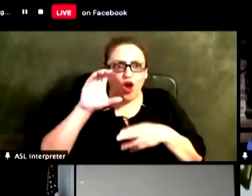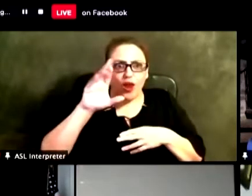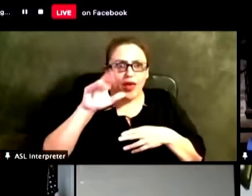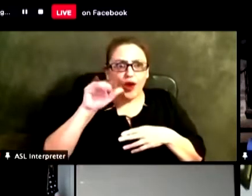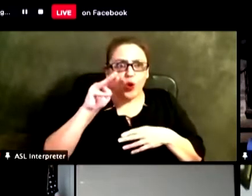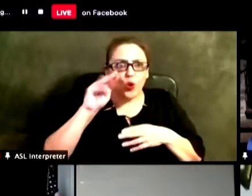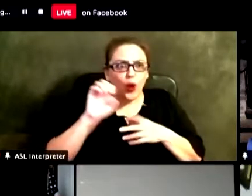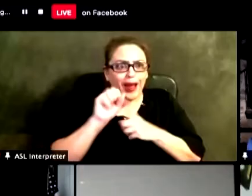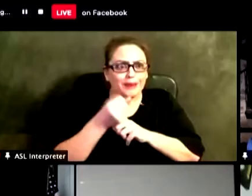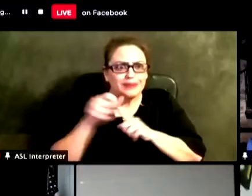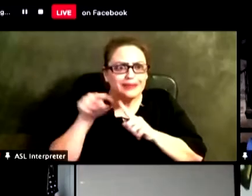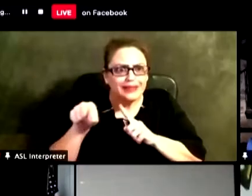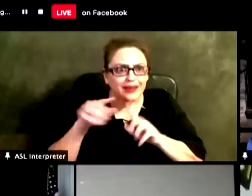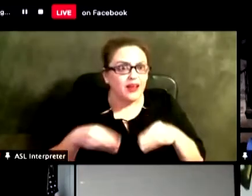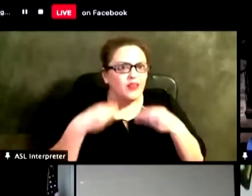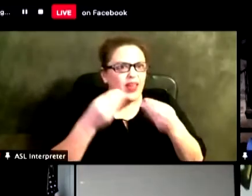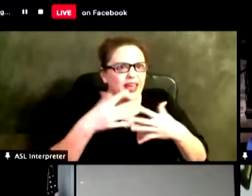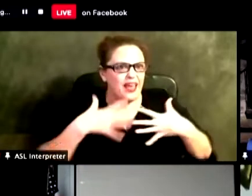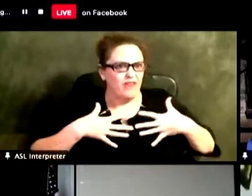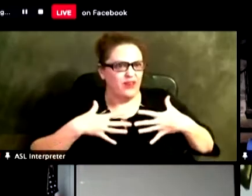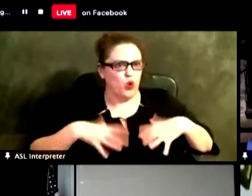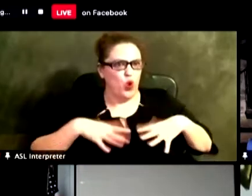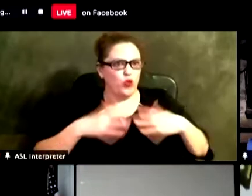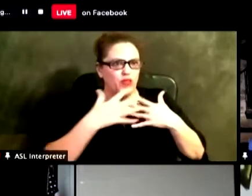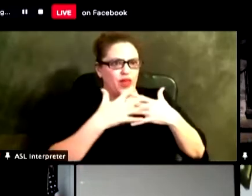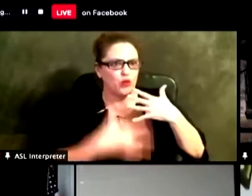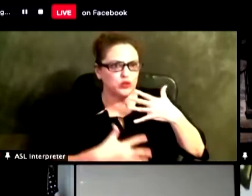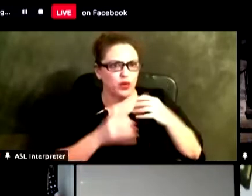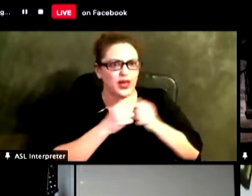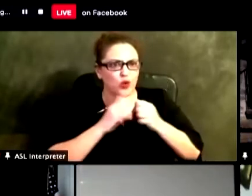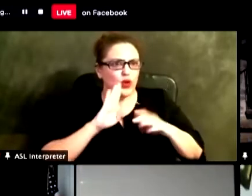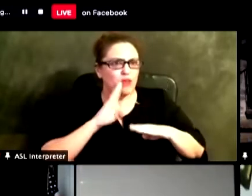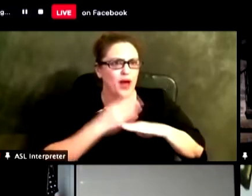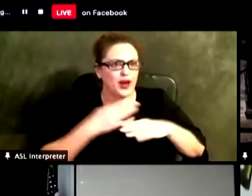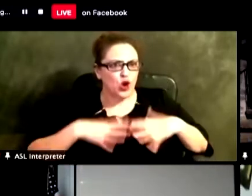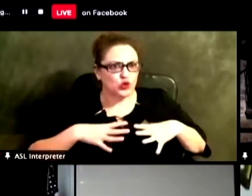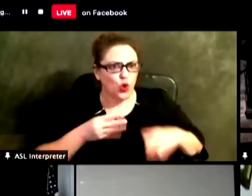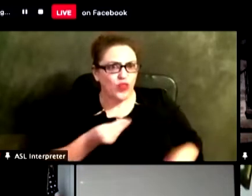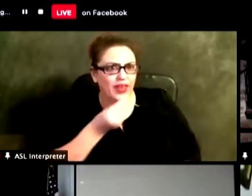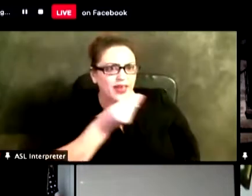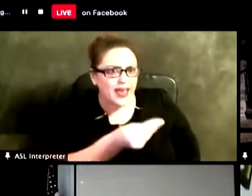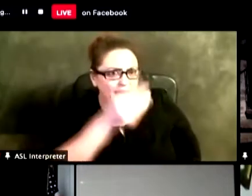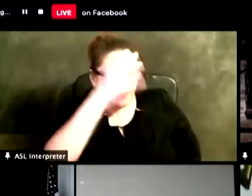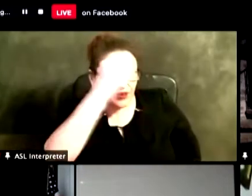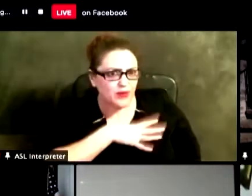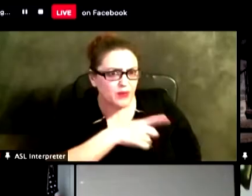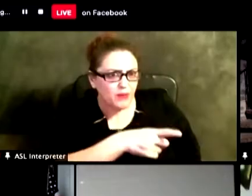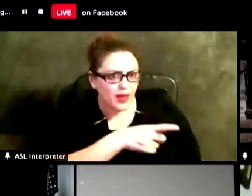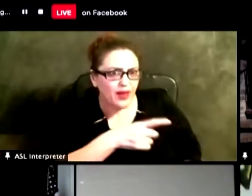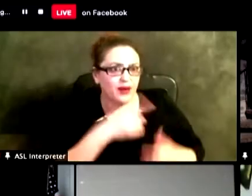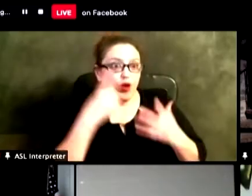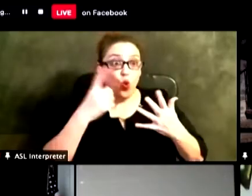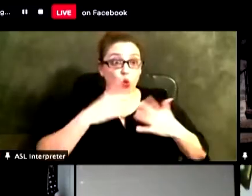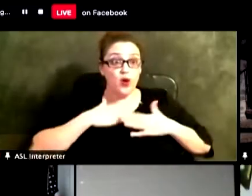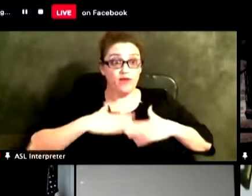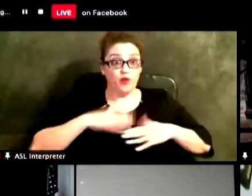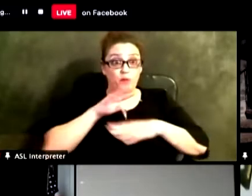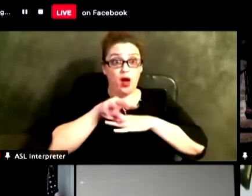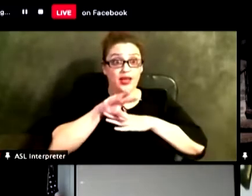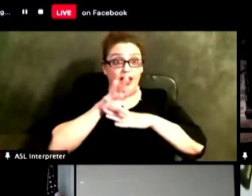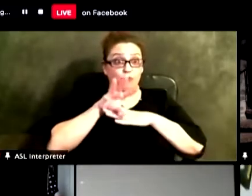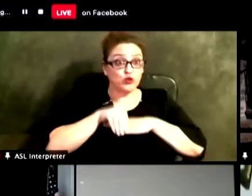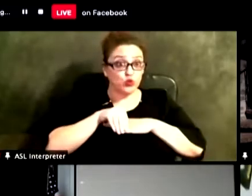my daughter's blood all over it. One of the body cams of the police was turned off for a while. And all